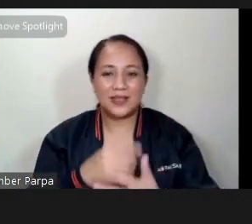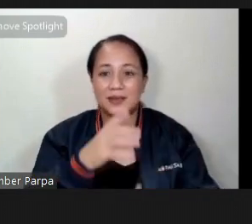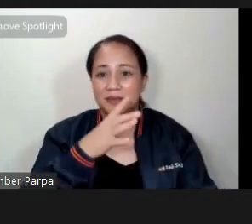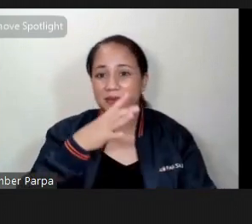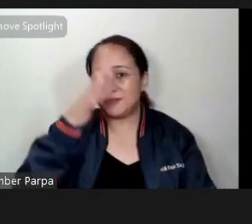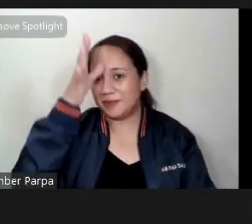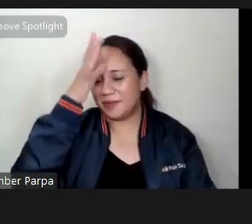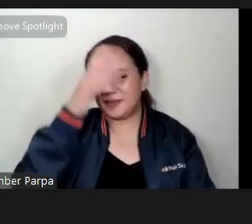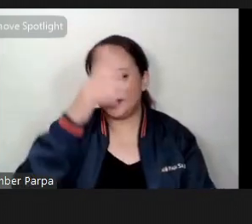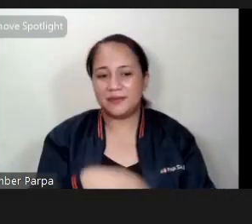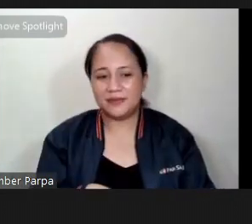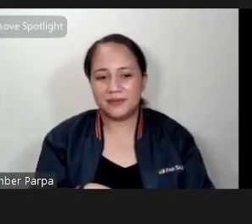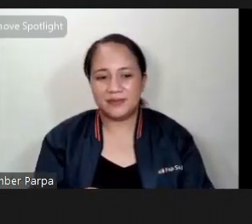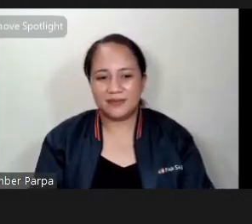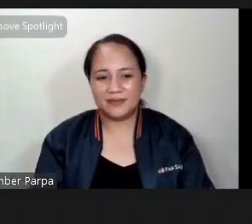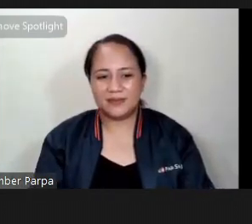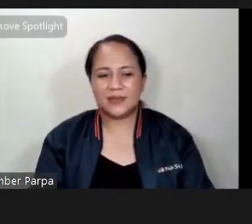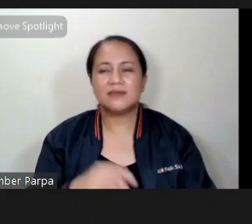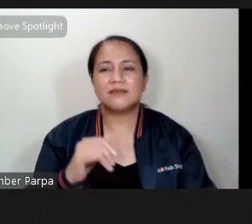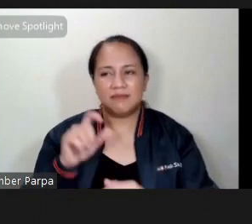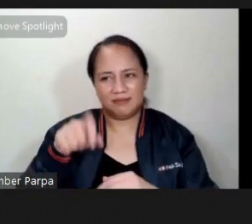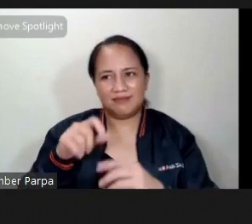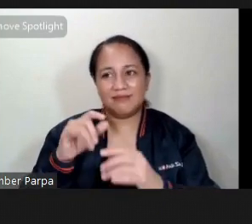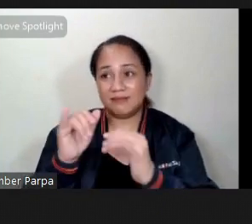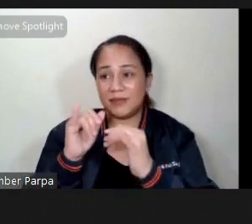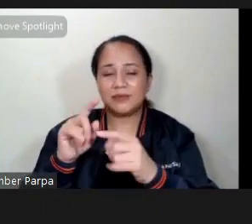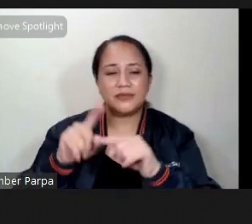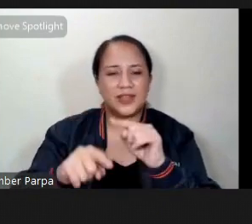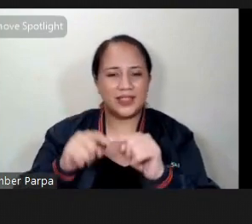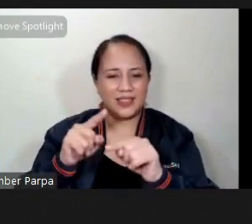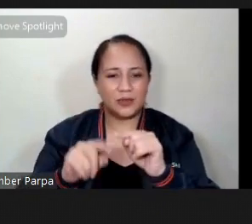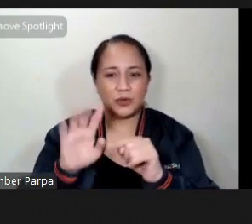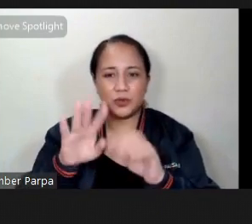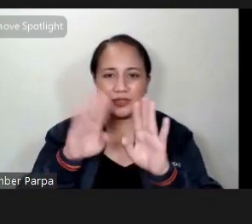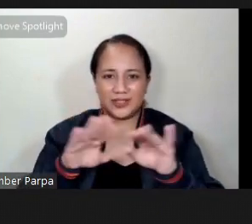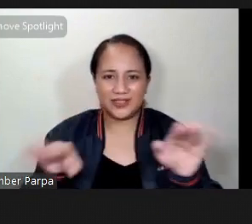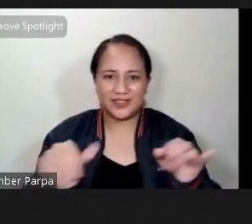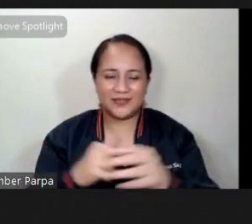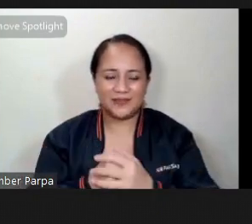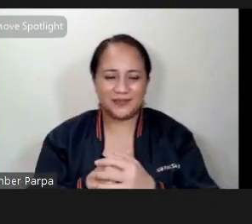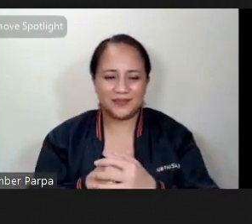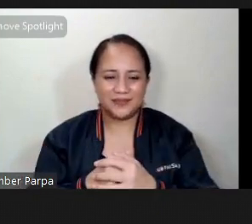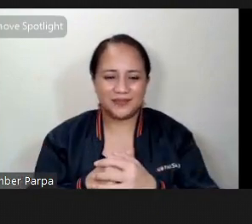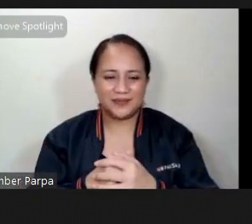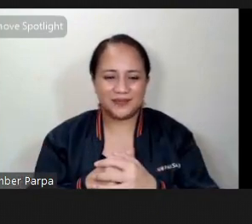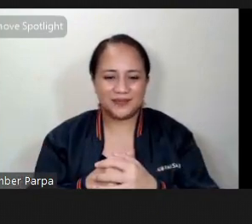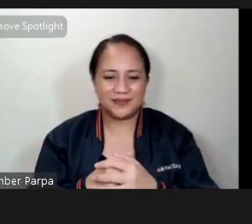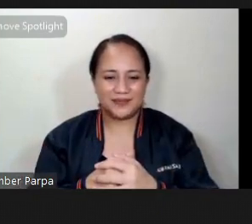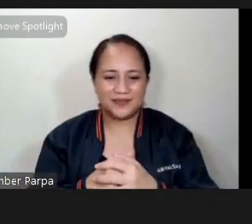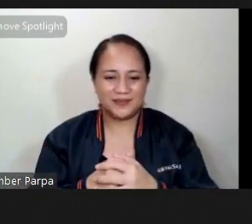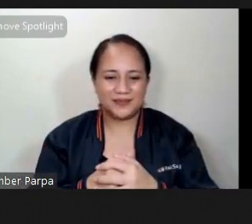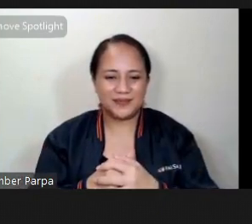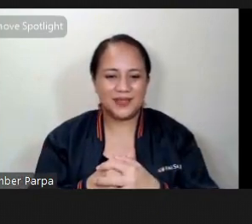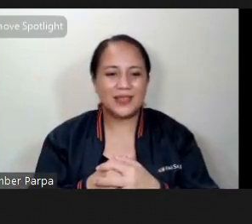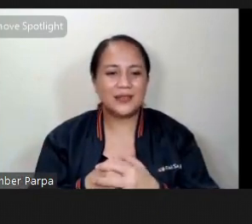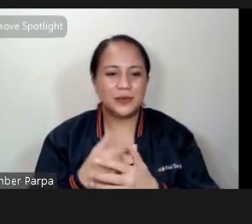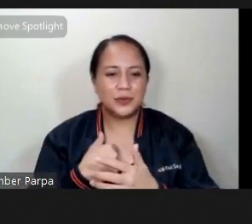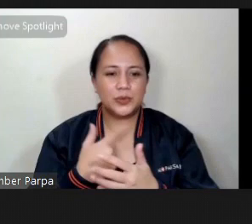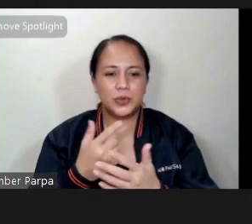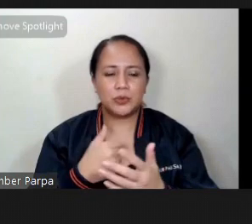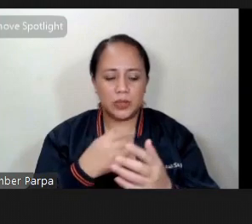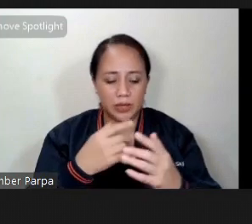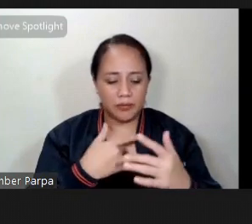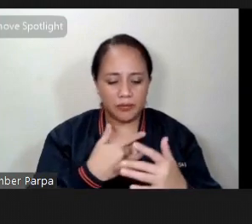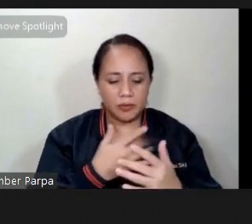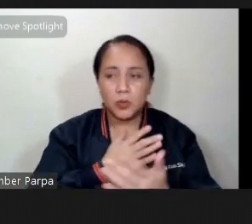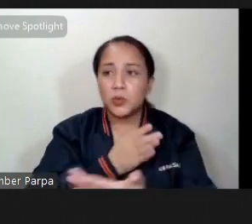Parents, be a friend. Be a friend to your children. Be someone who they run to, not